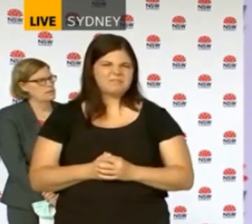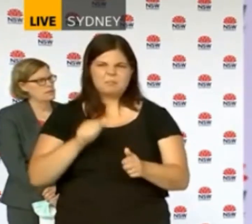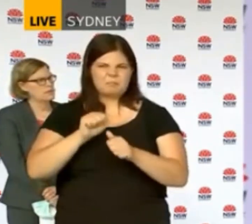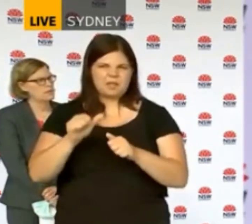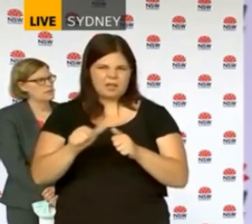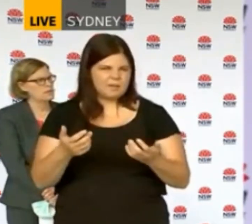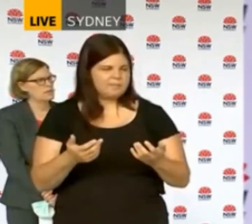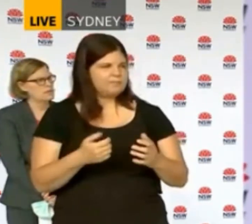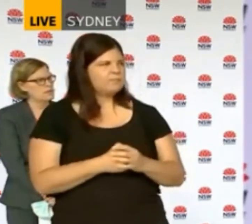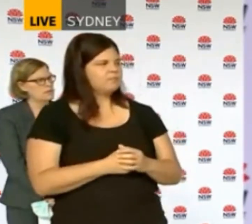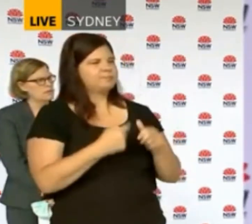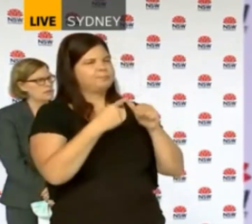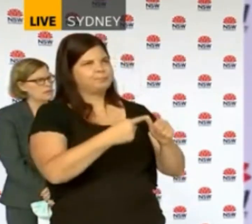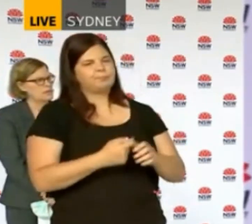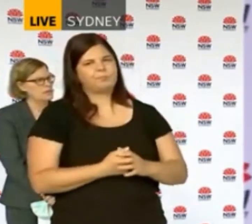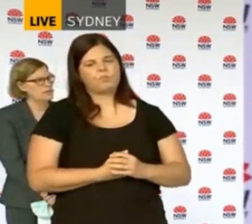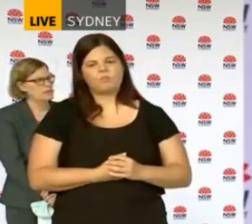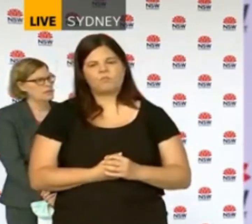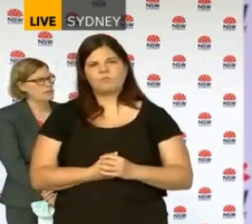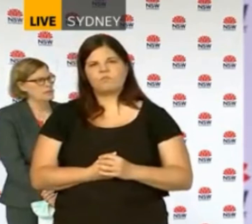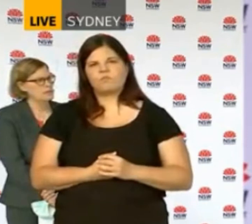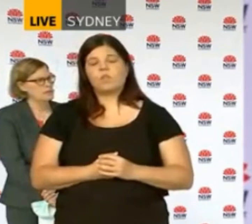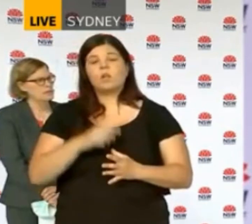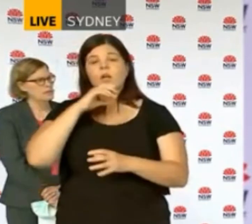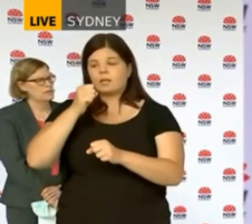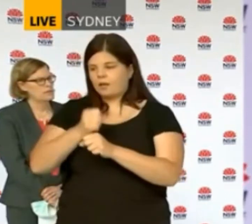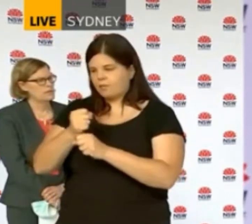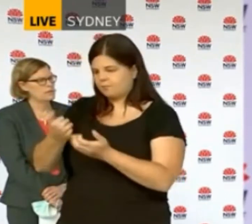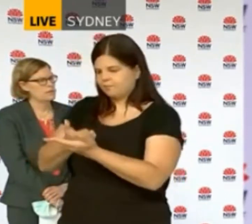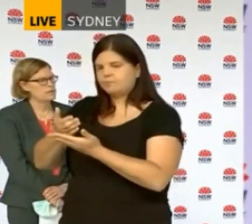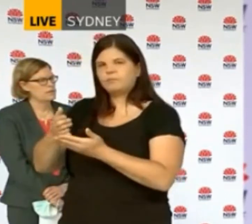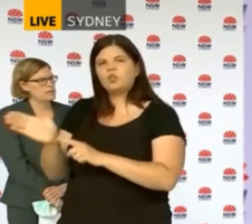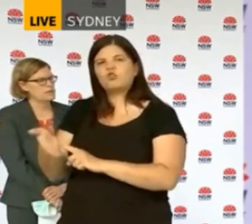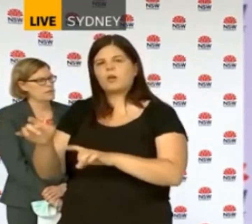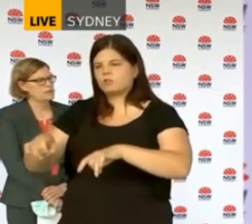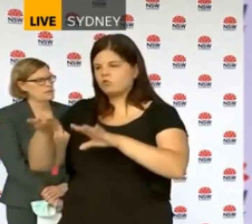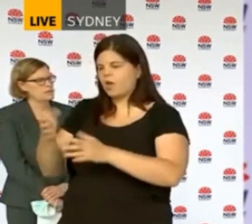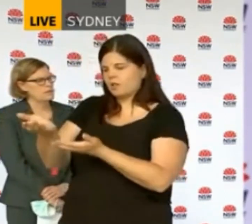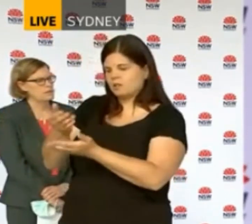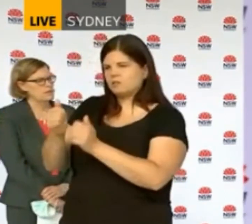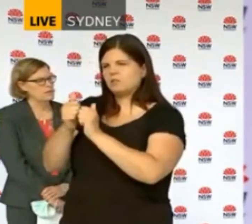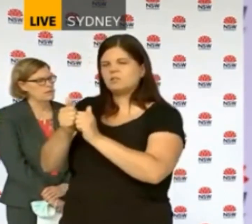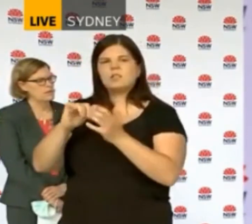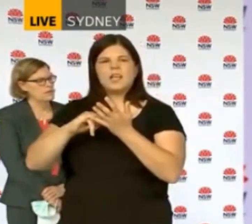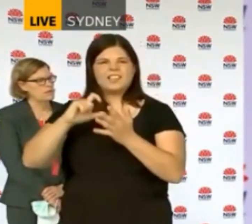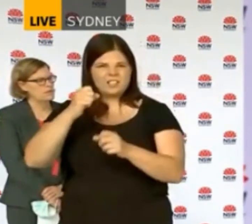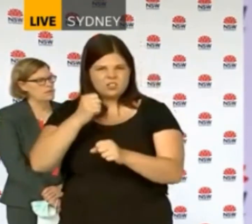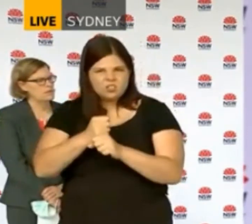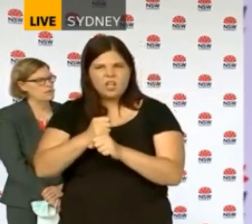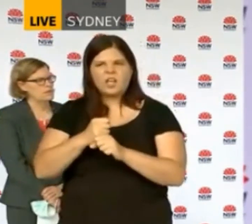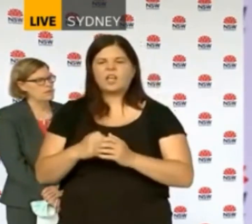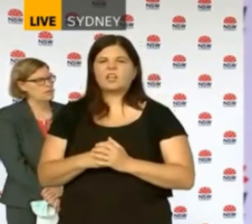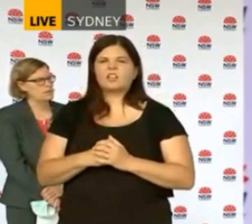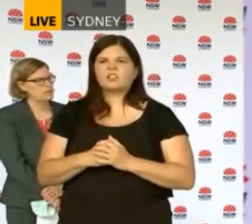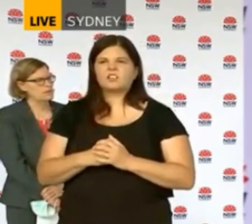The government has made a decision in consultation with Cricket Australia and obviously SCG and Public